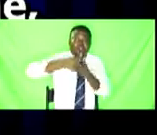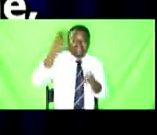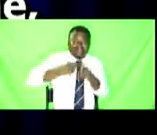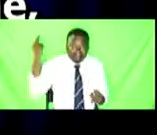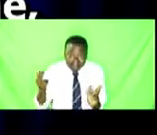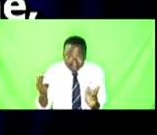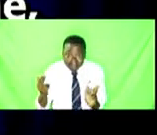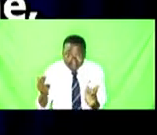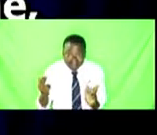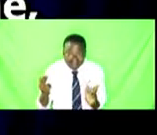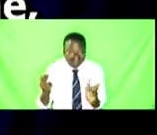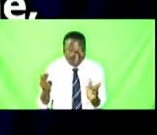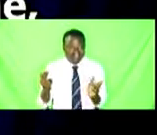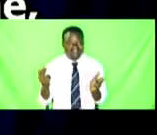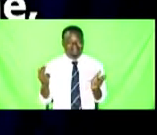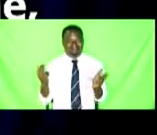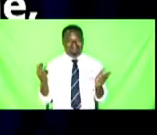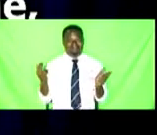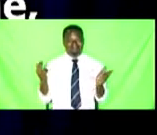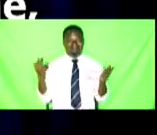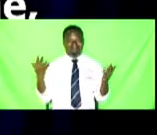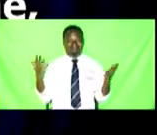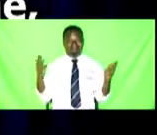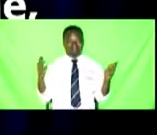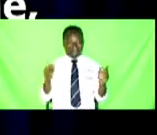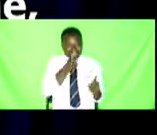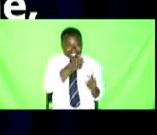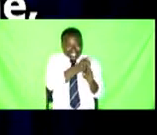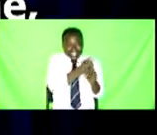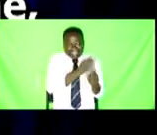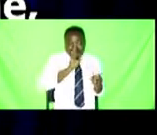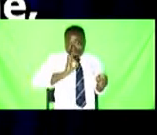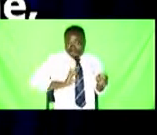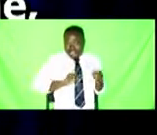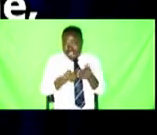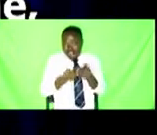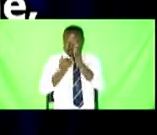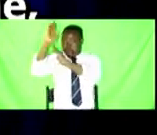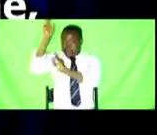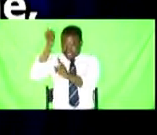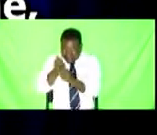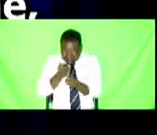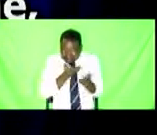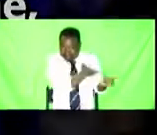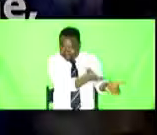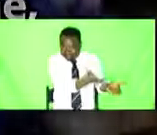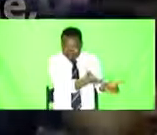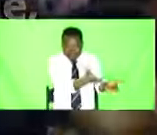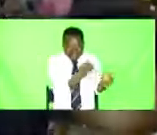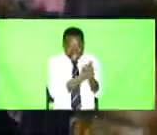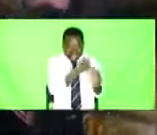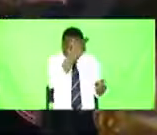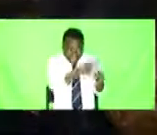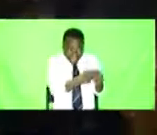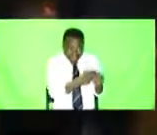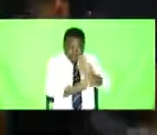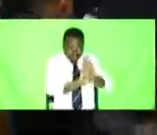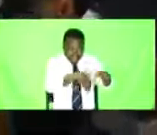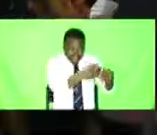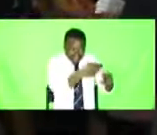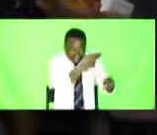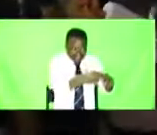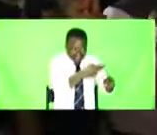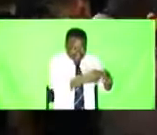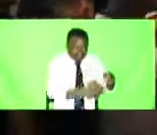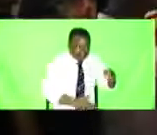Now listen, he earned it. God has given him the name that is above every name. Now